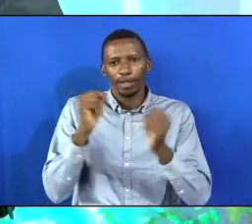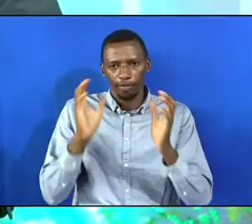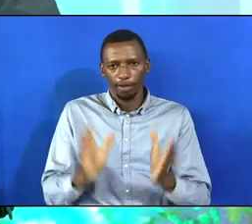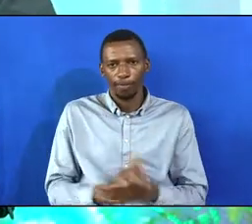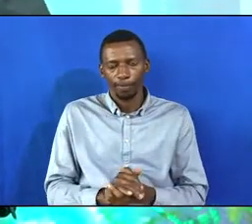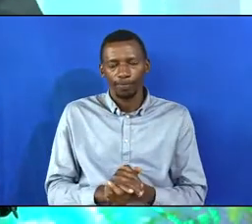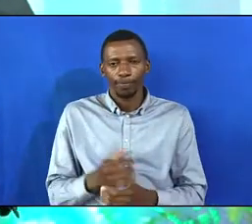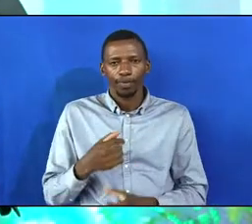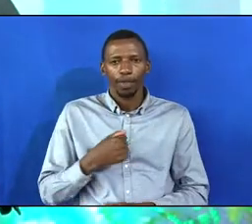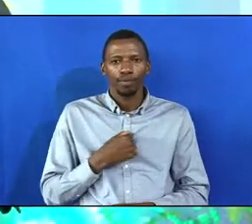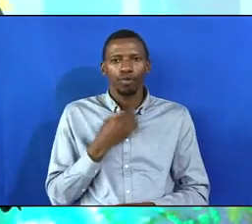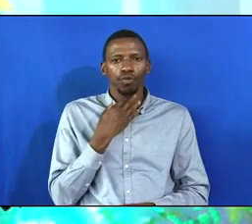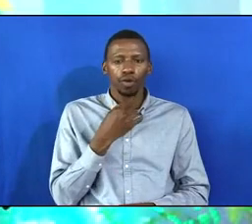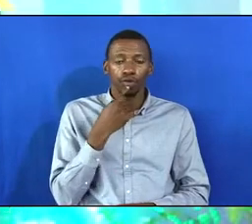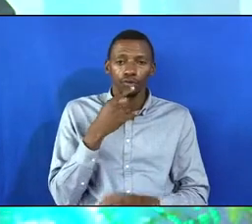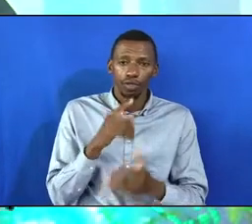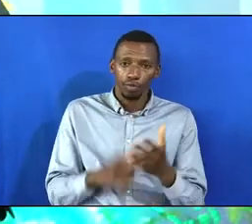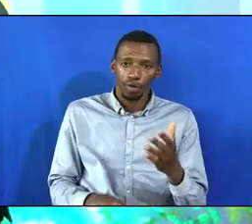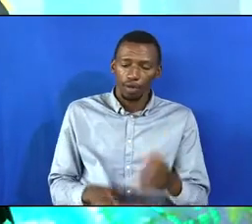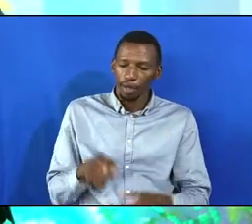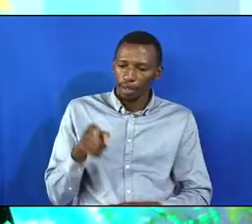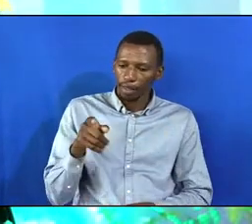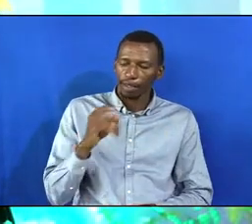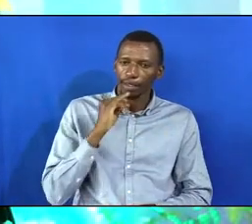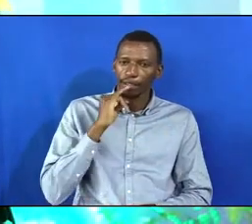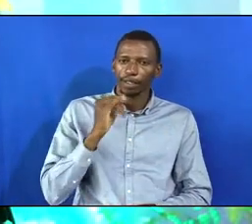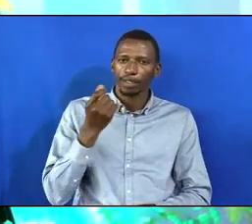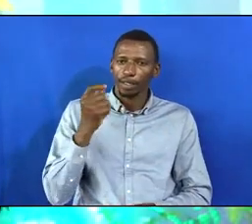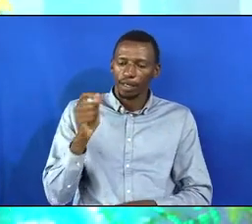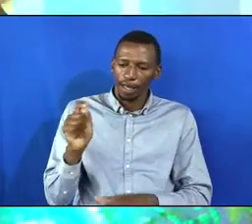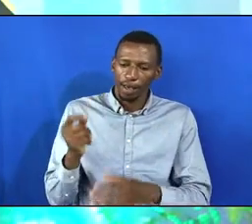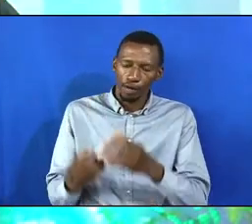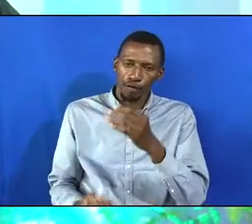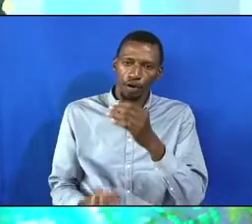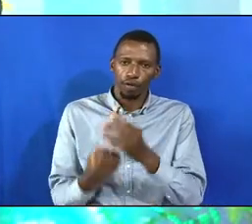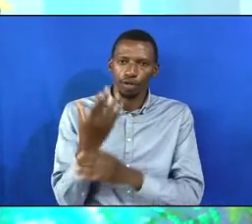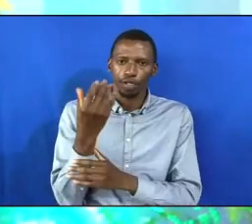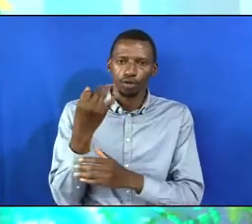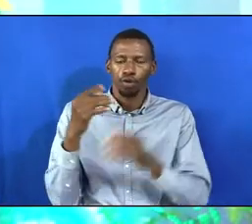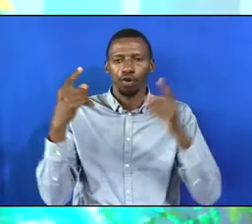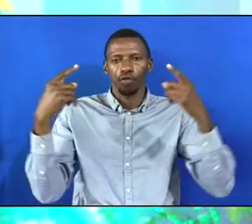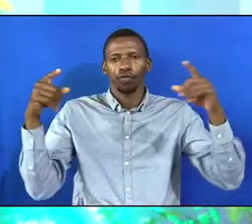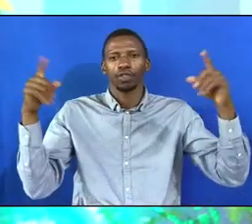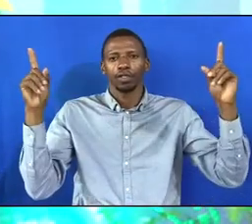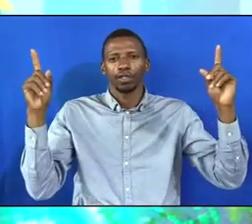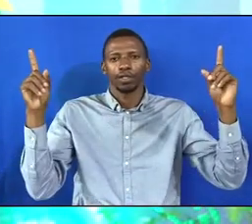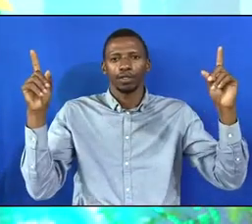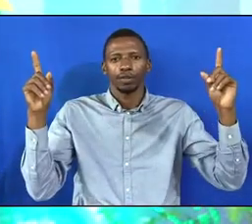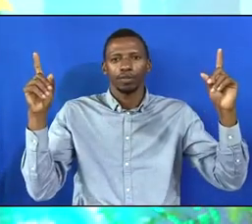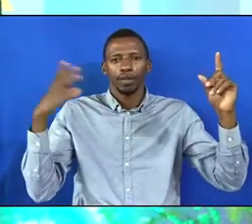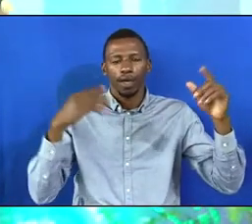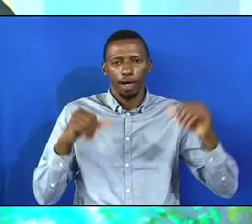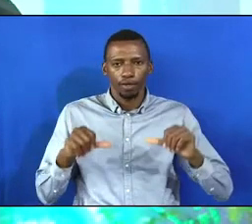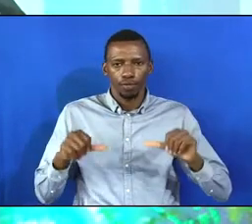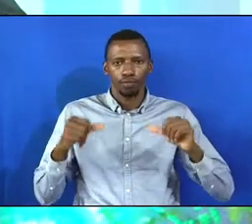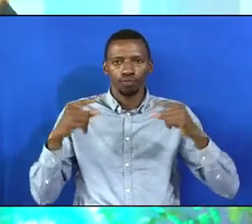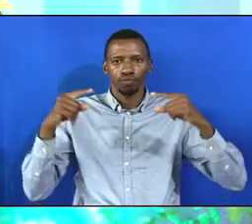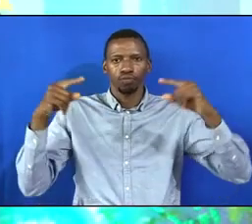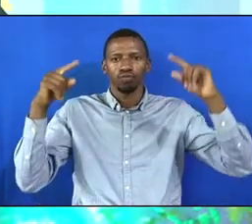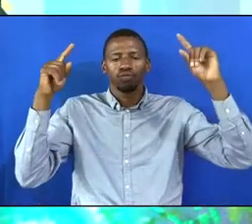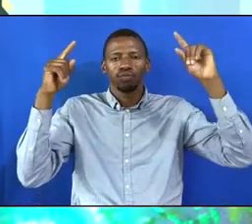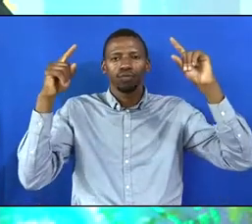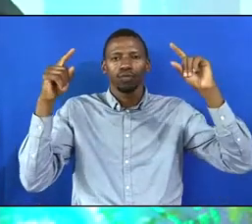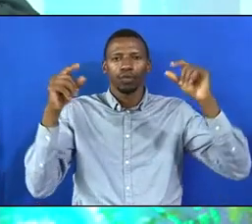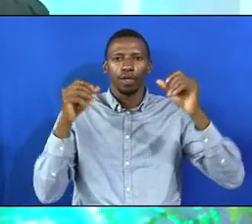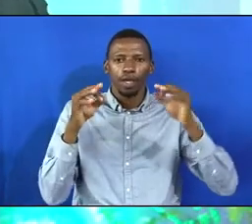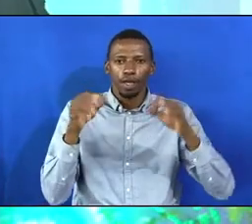you, that is the foundation of prosperity. It is the foundation of success. When you discover